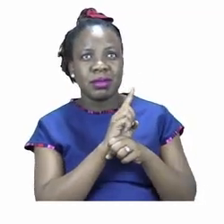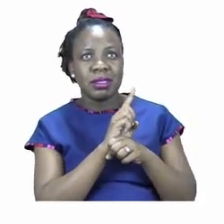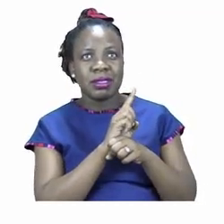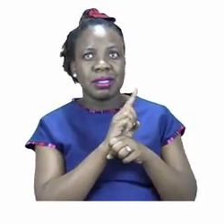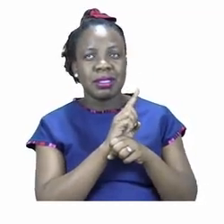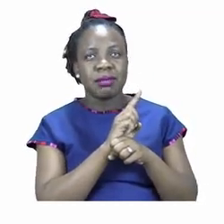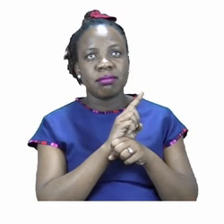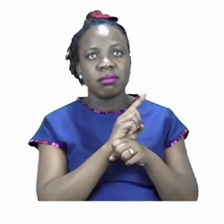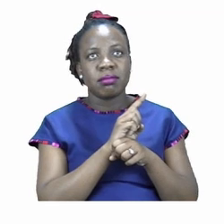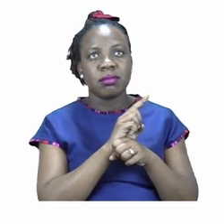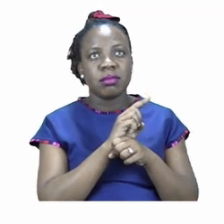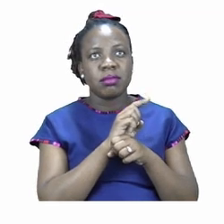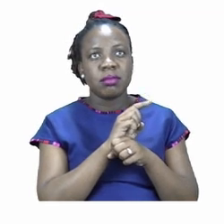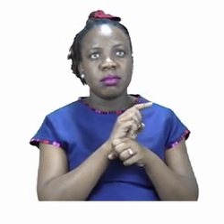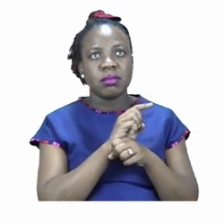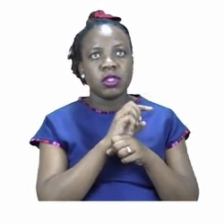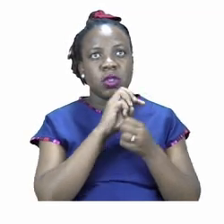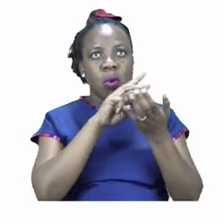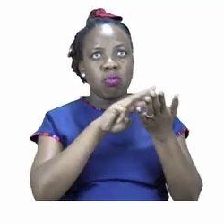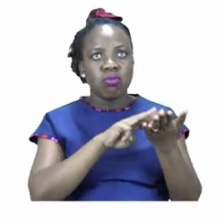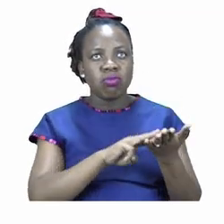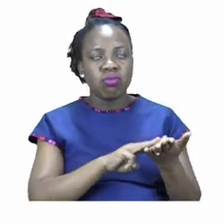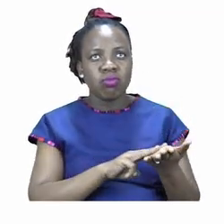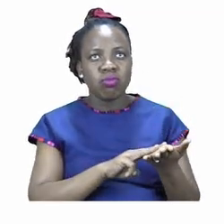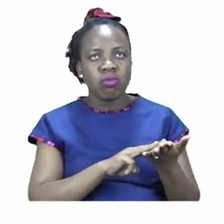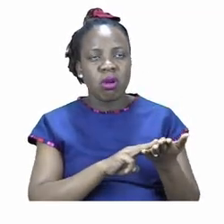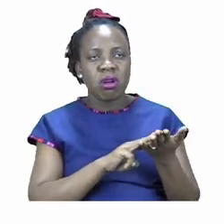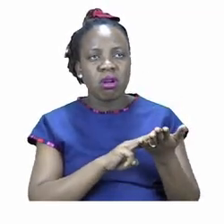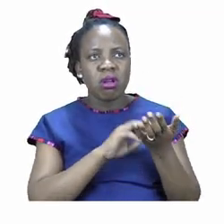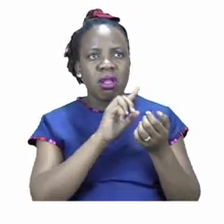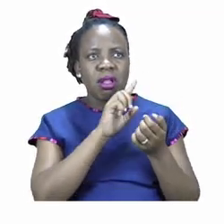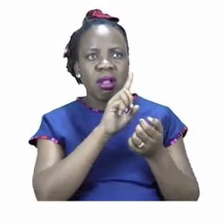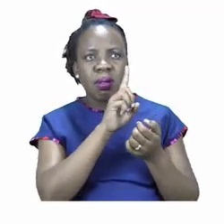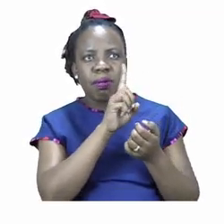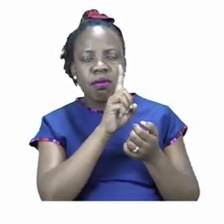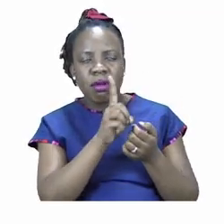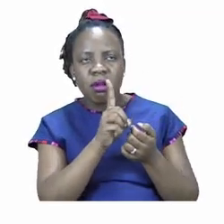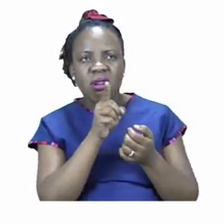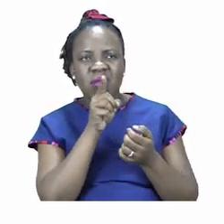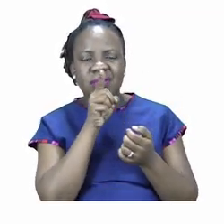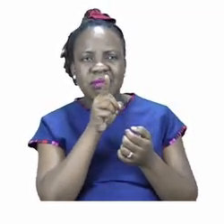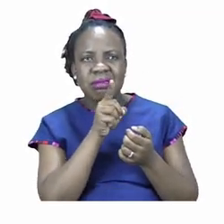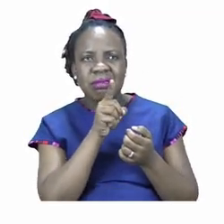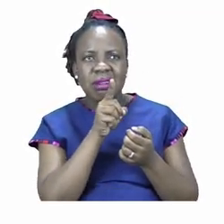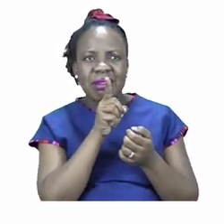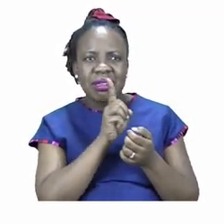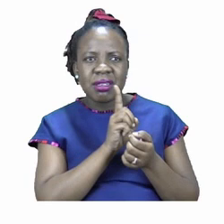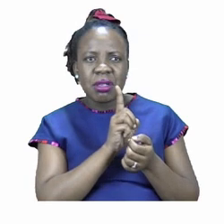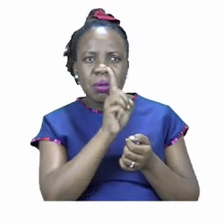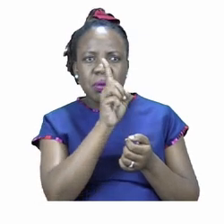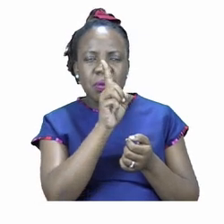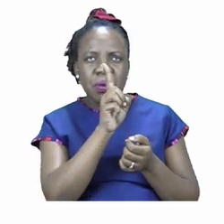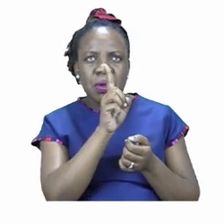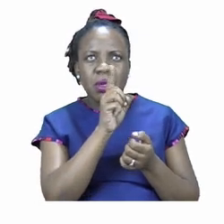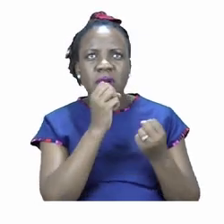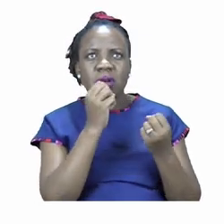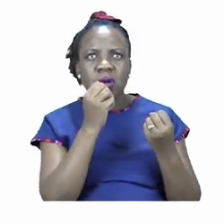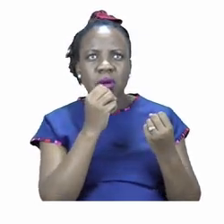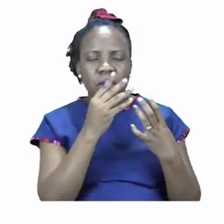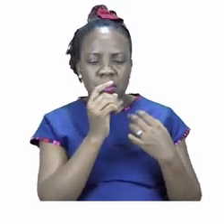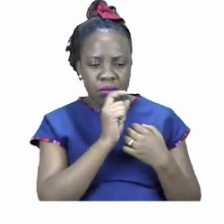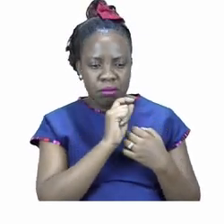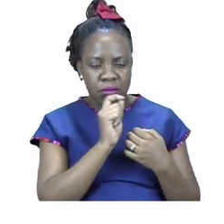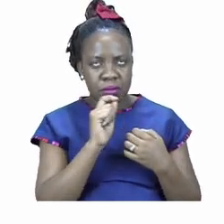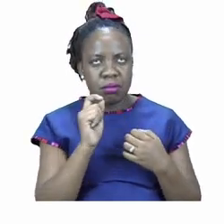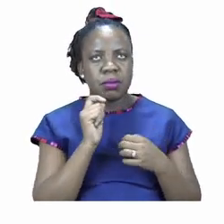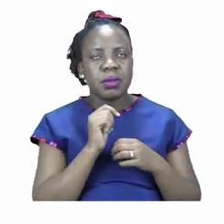the answer that we can see. Now you have to be very careful because sometimes when we are reading, we may not